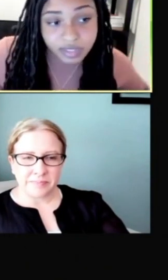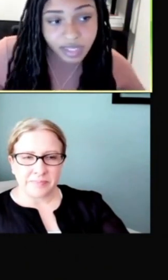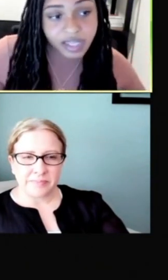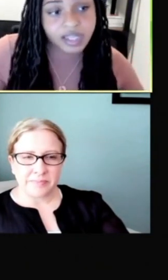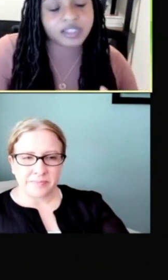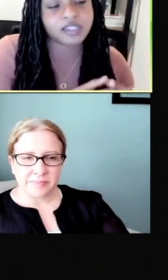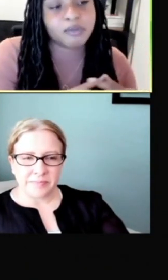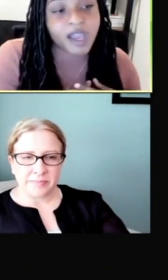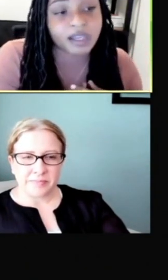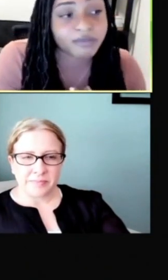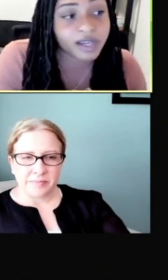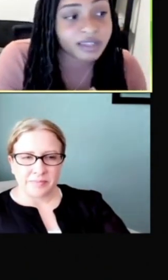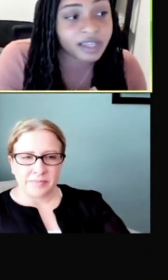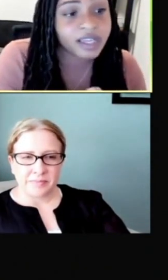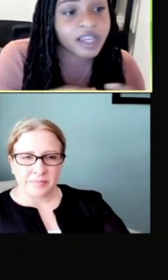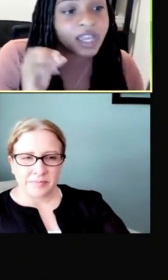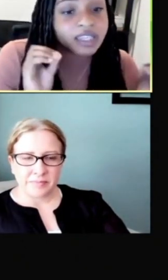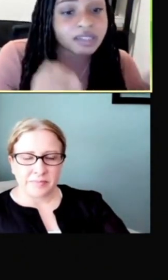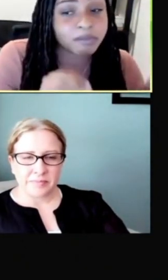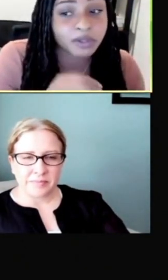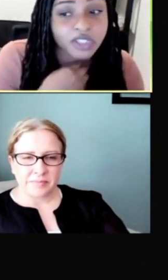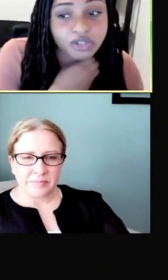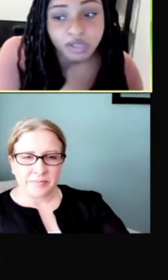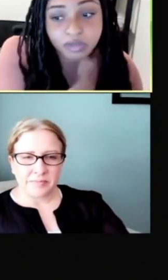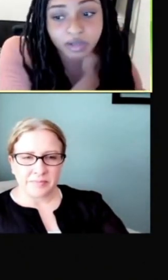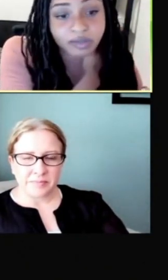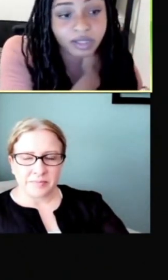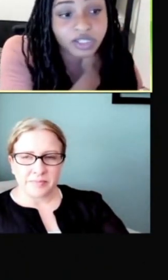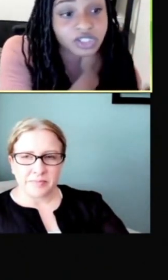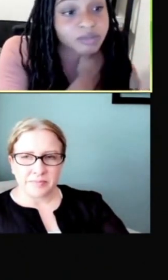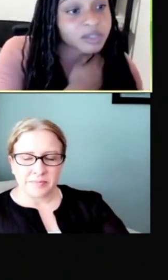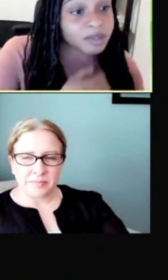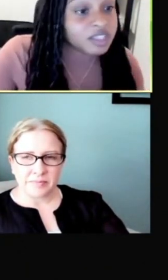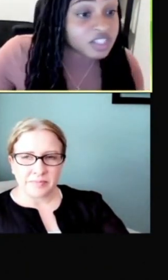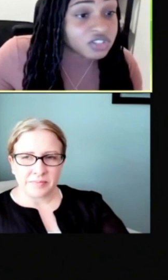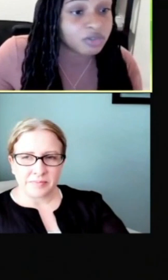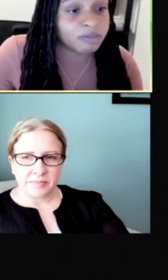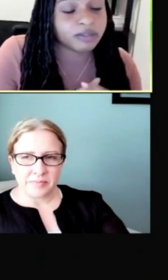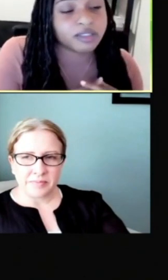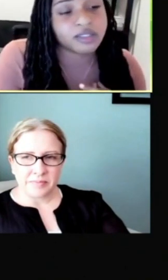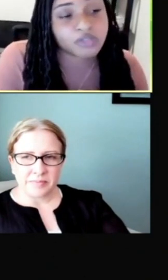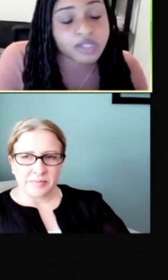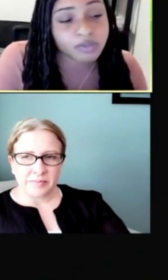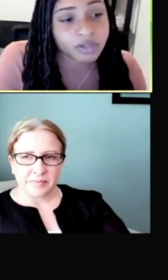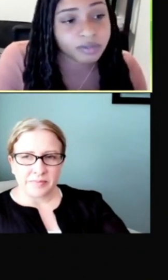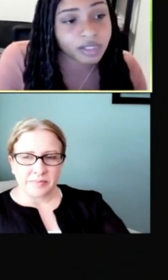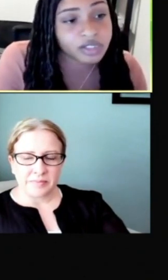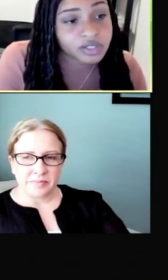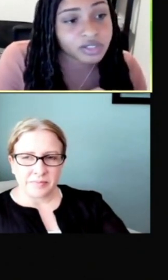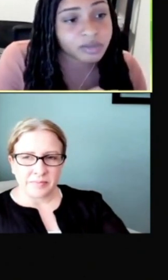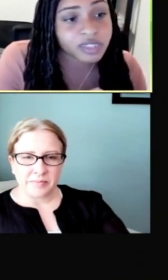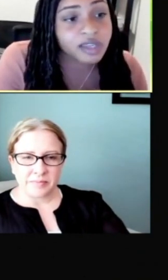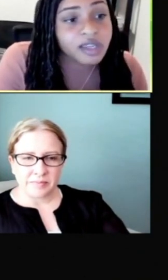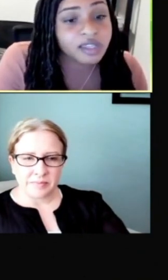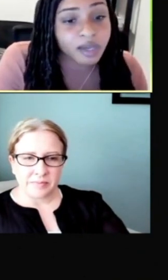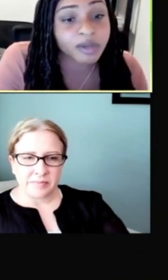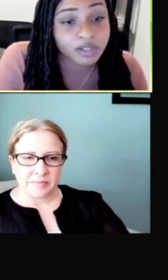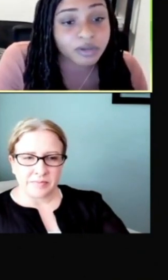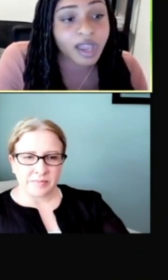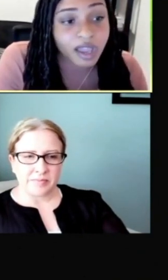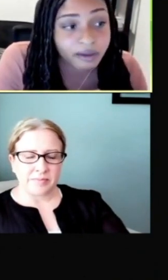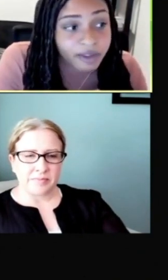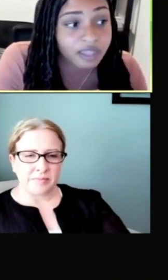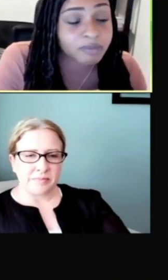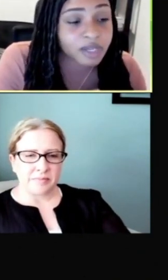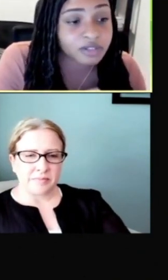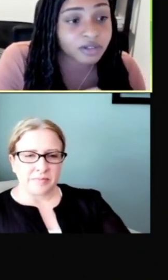to address that and to magnify that and to build these trustworthy relationships, to be intentional about the trustworthy relationships that we